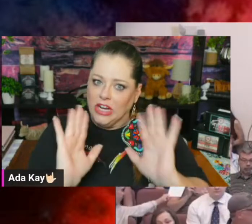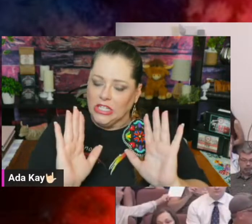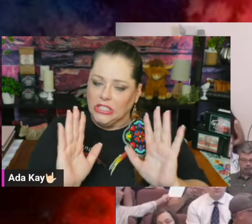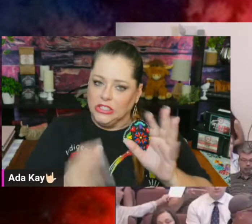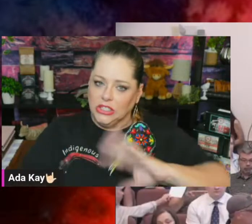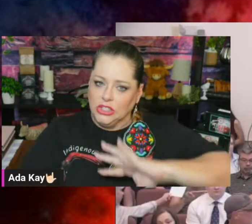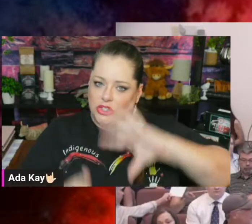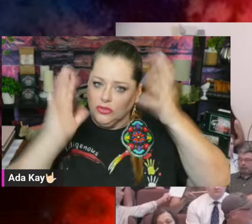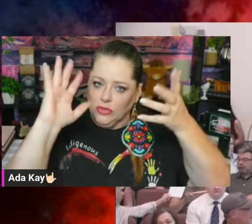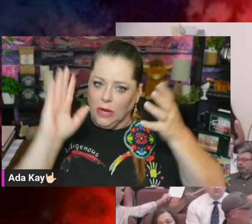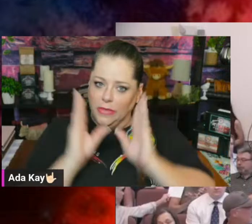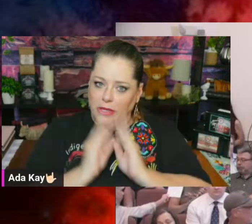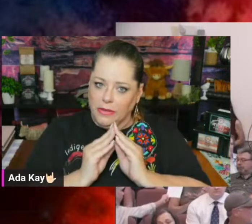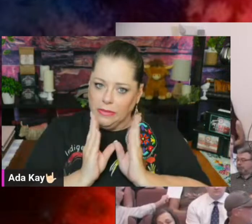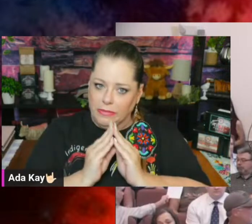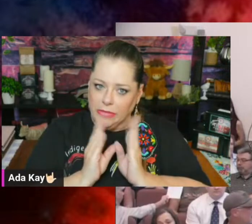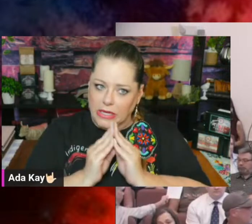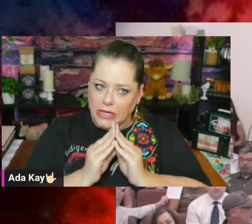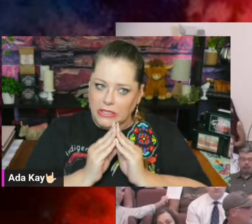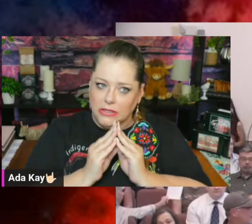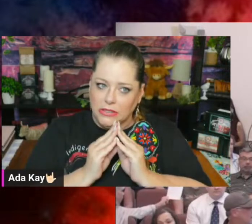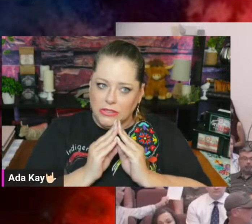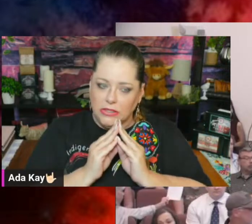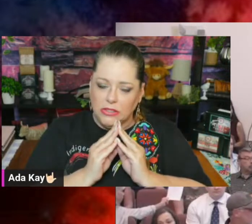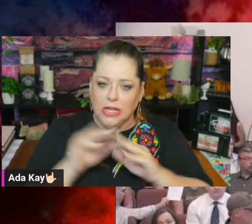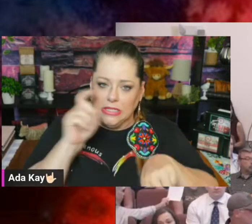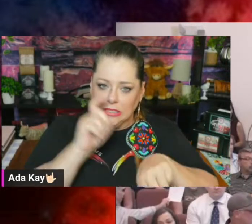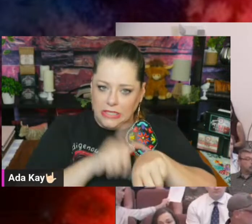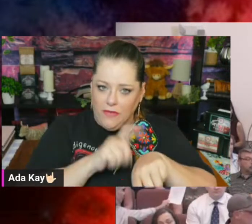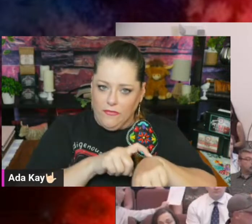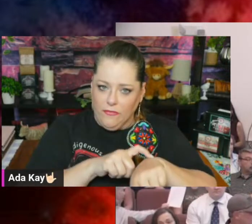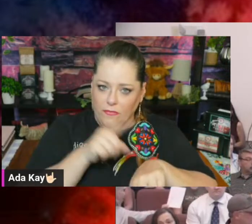start our meeting. You're being disruptive to the meeting. It's time for you to go.